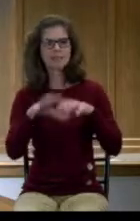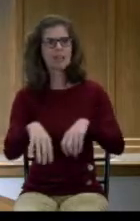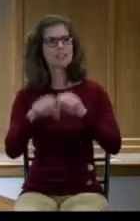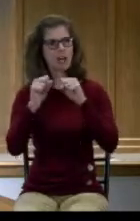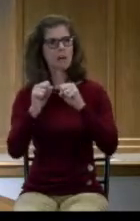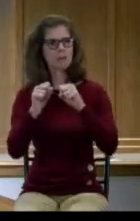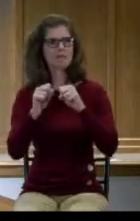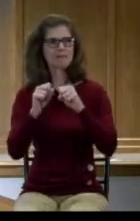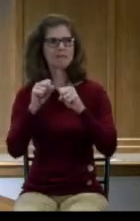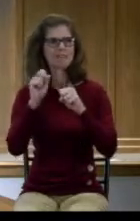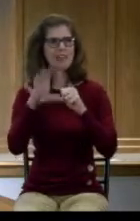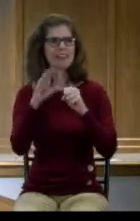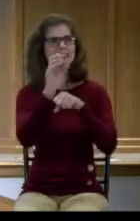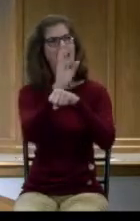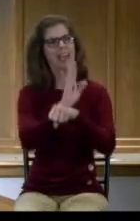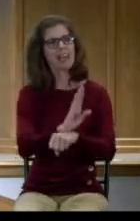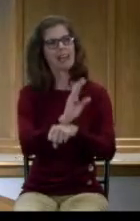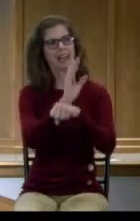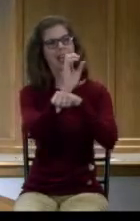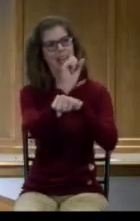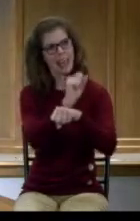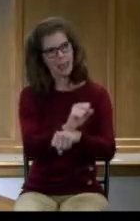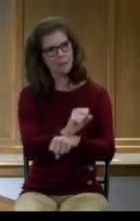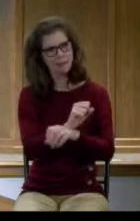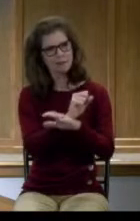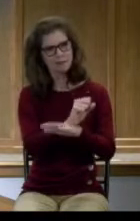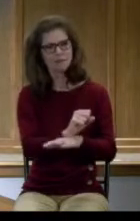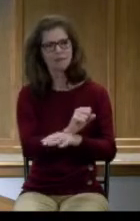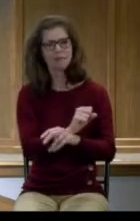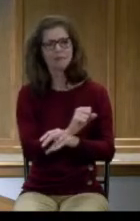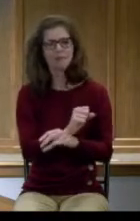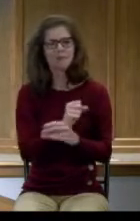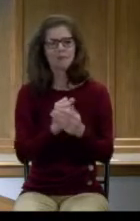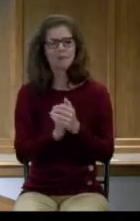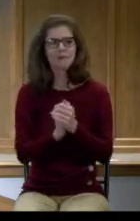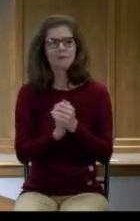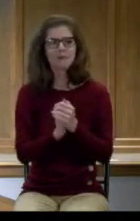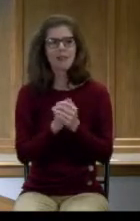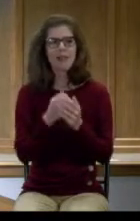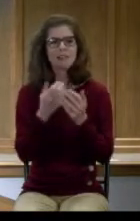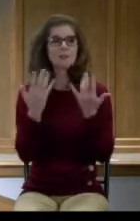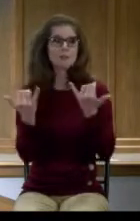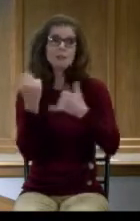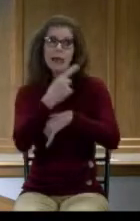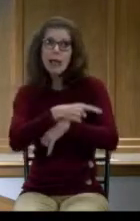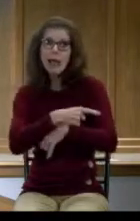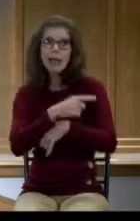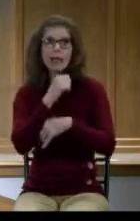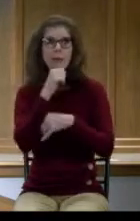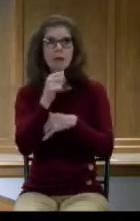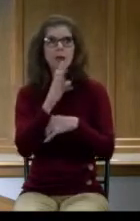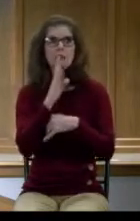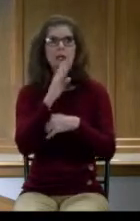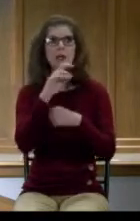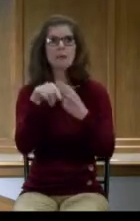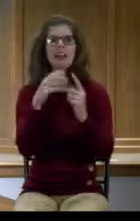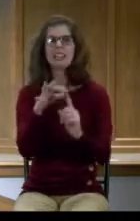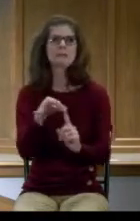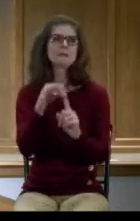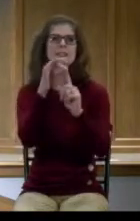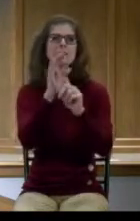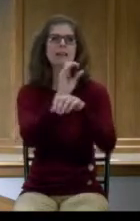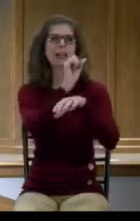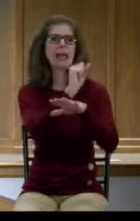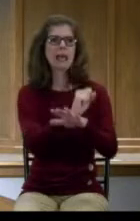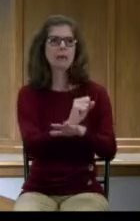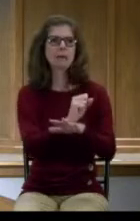introductory message, I'm not going to tell you a specific habit. What I'm going to do is I'm going to go a little bit bigger picture. I want to give you some trajectory for